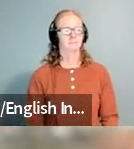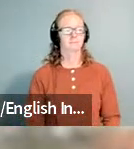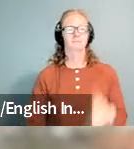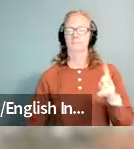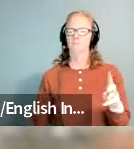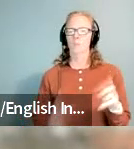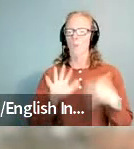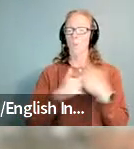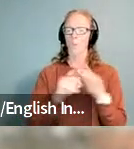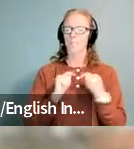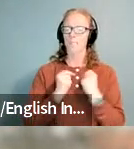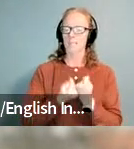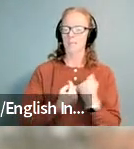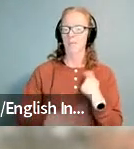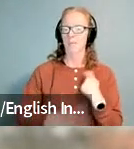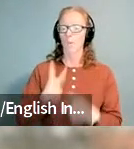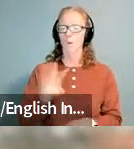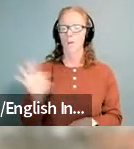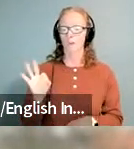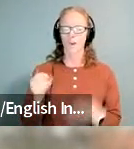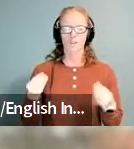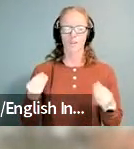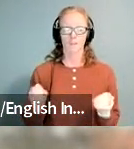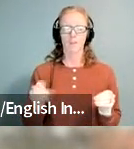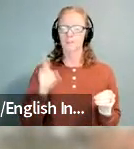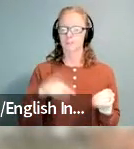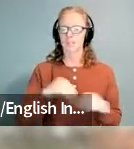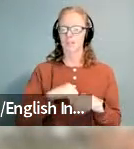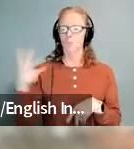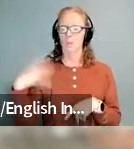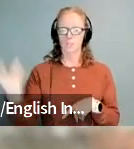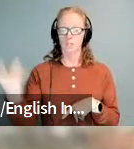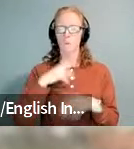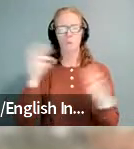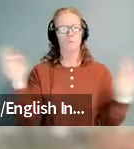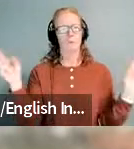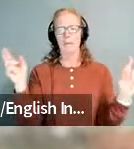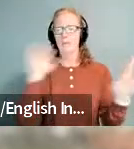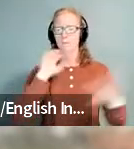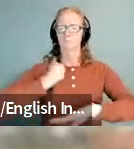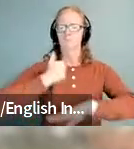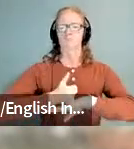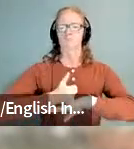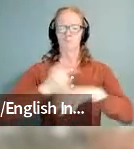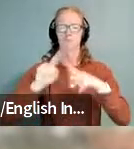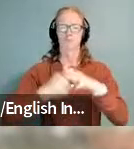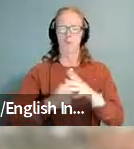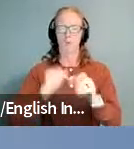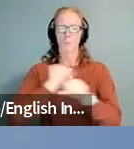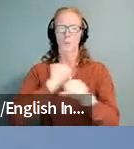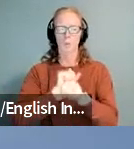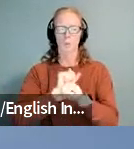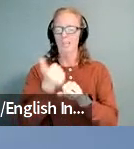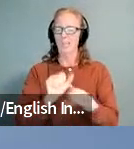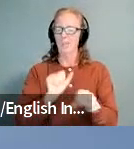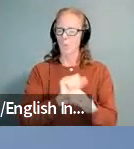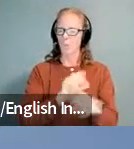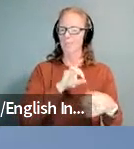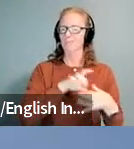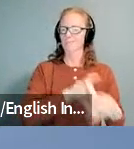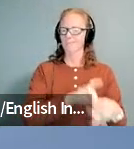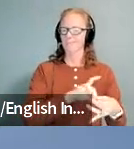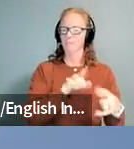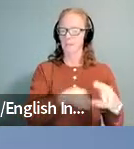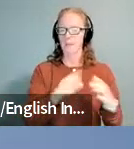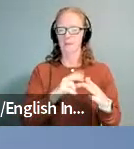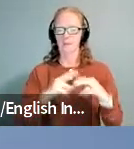The whole team at Workforce Southwest Washington is excited to see it come into fruition and support the workforce needs associated. My priority